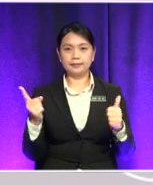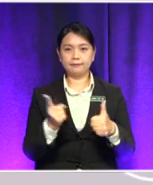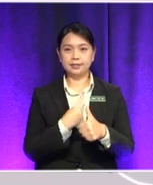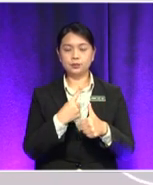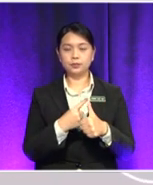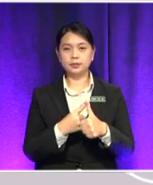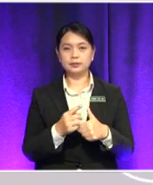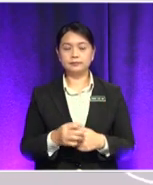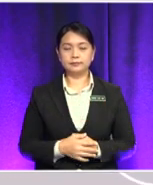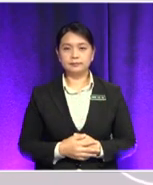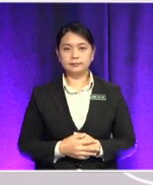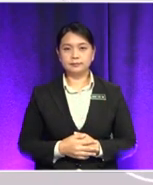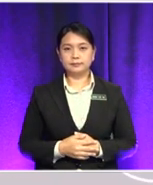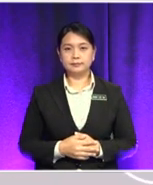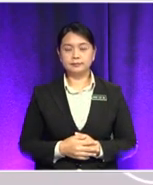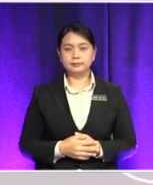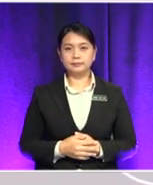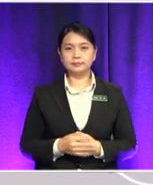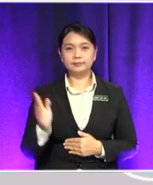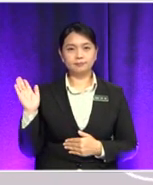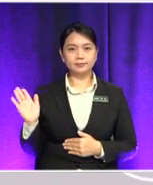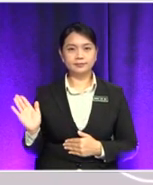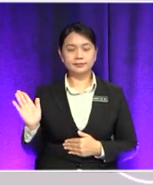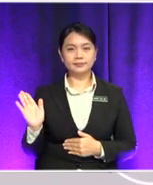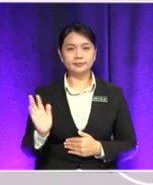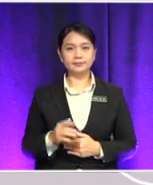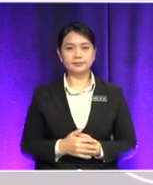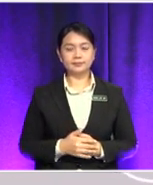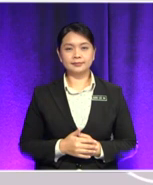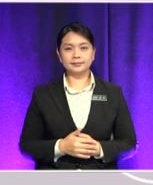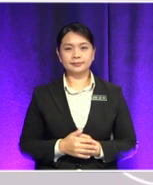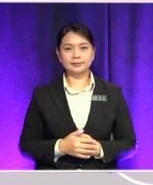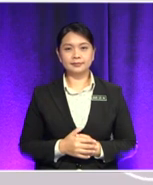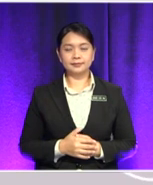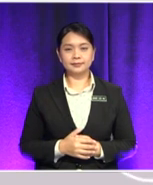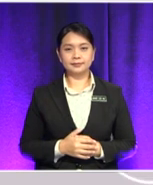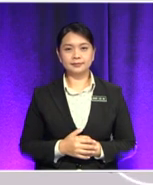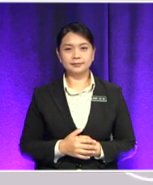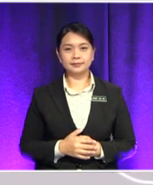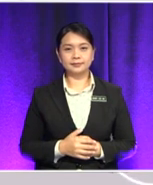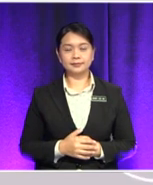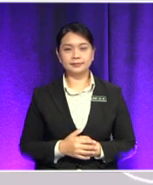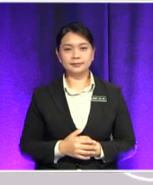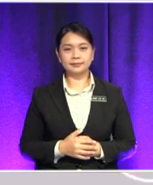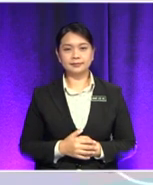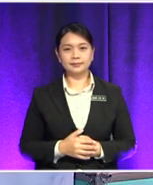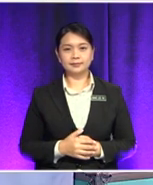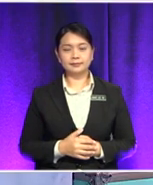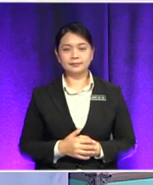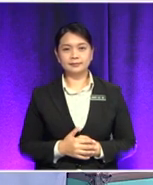Sources of litter. Shaira? Okay, I'll give you the first one. Shaira, wait. That was very, very quick.